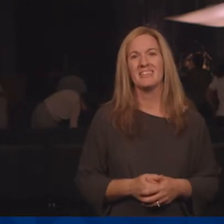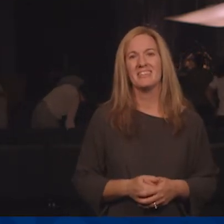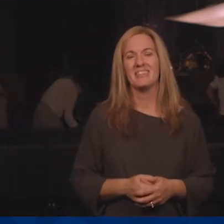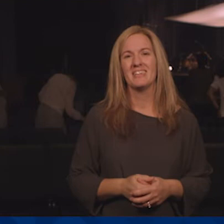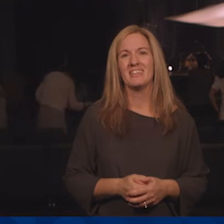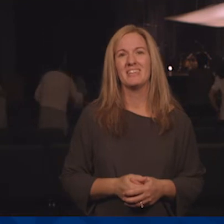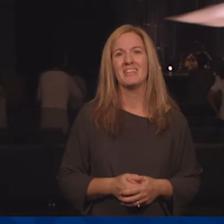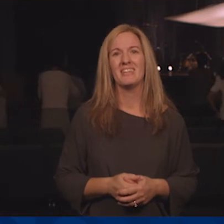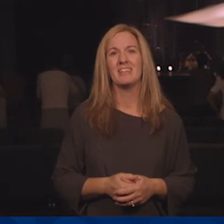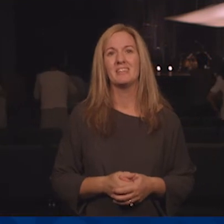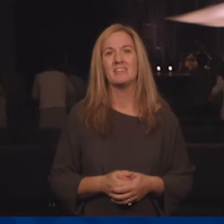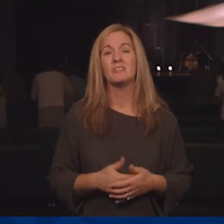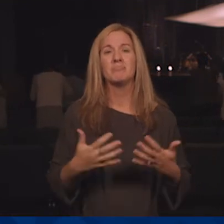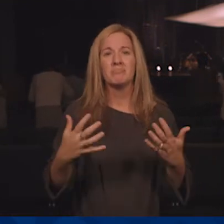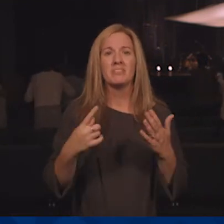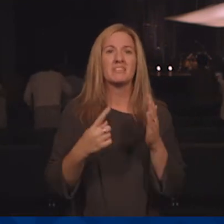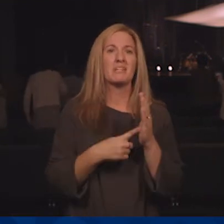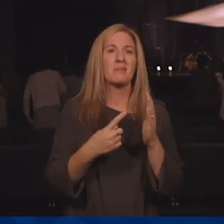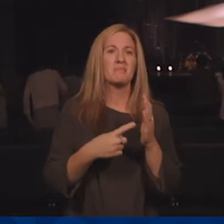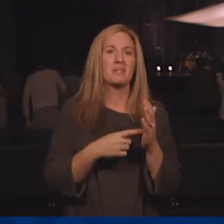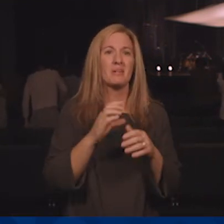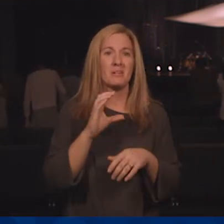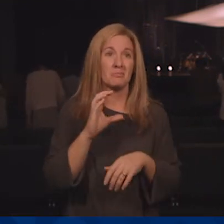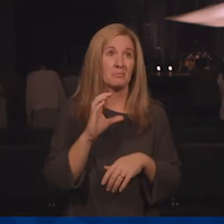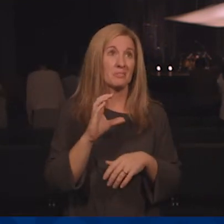And sometimes, church,